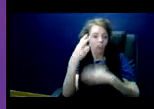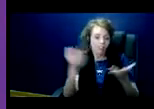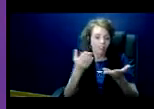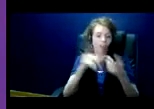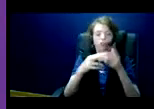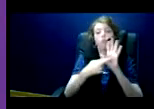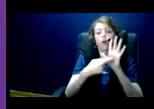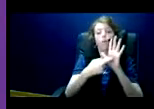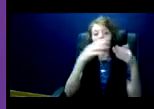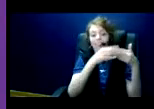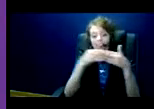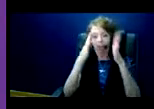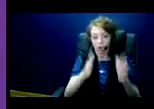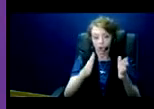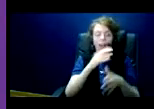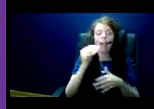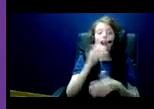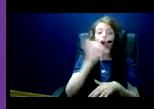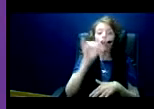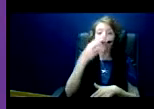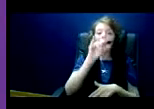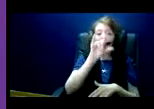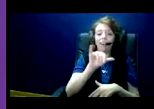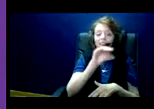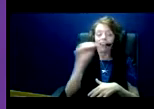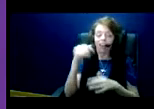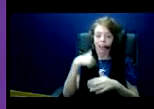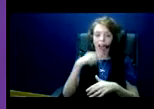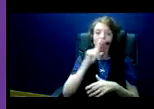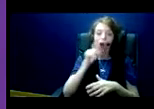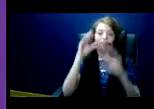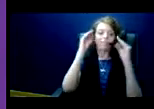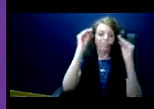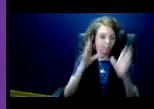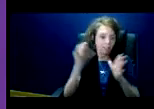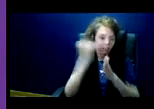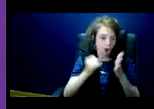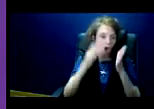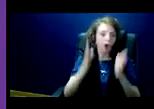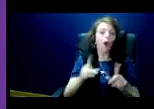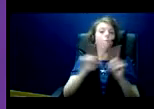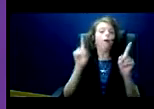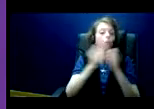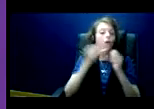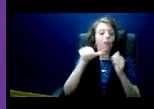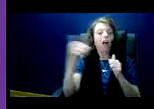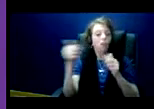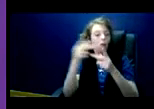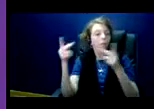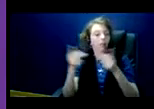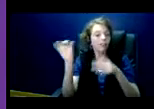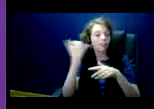leaders today. Additionally, Hayley and myself are teaching artists at Collab, but we're also teaching artists outside at other organizations. So we're wearing